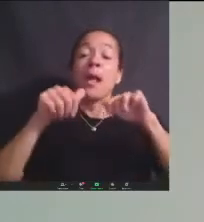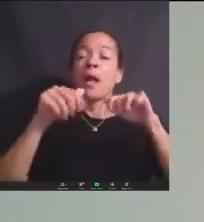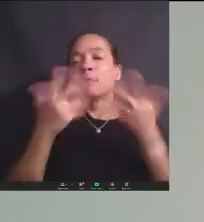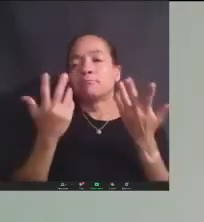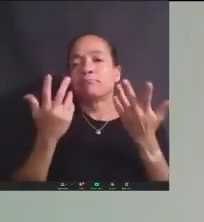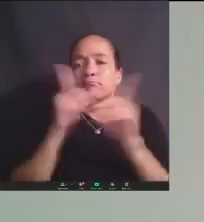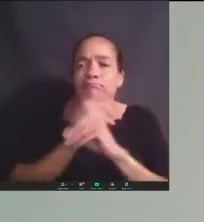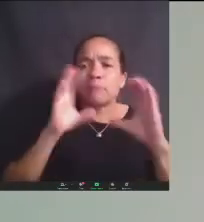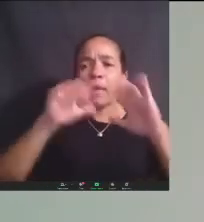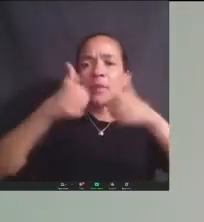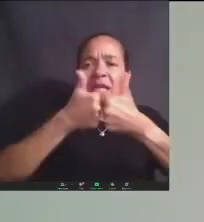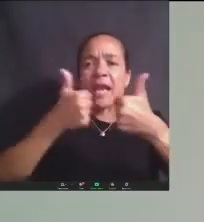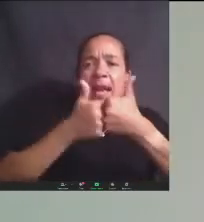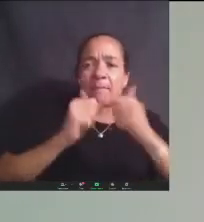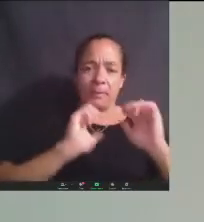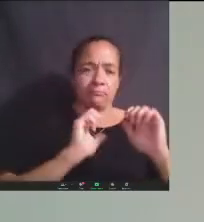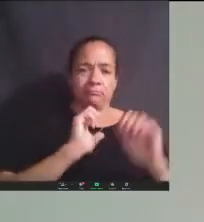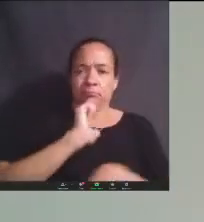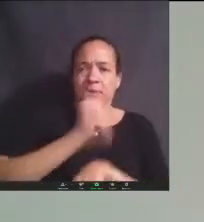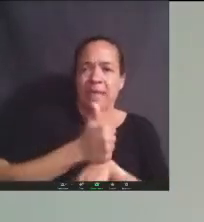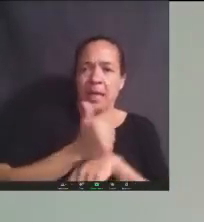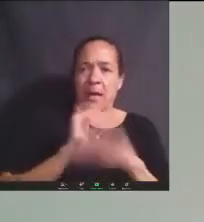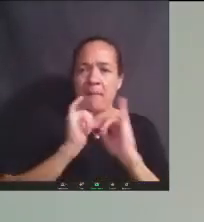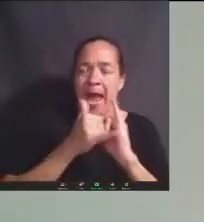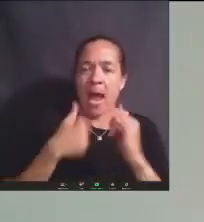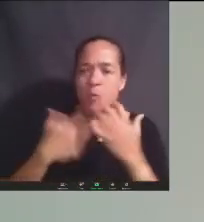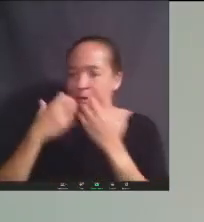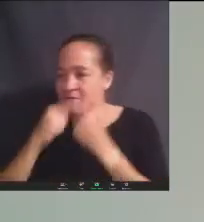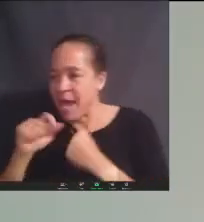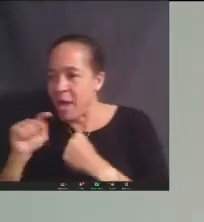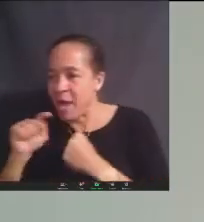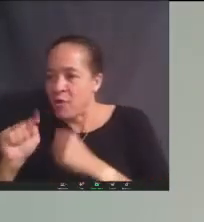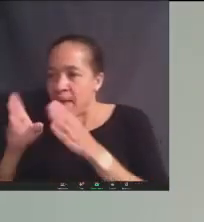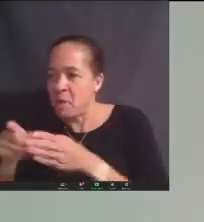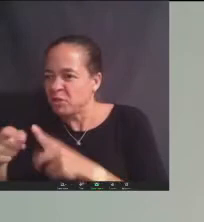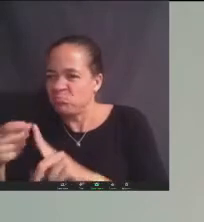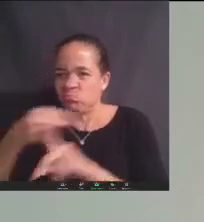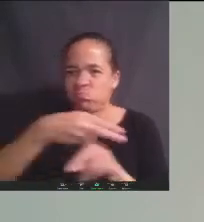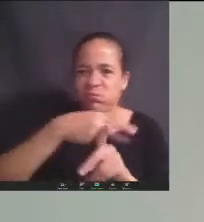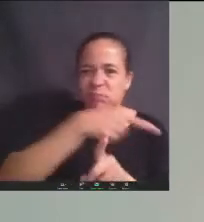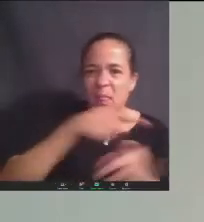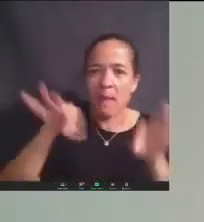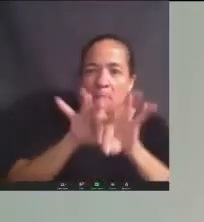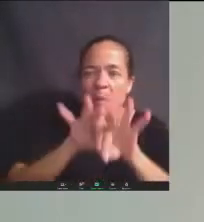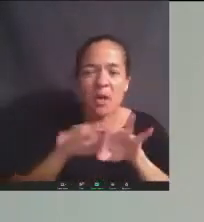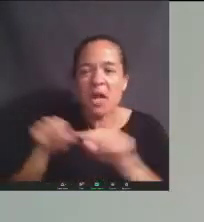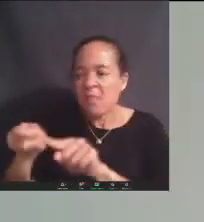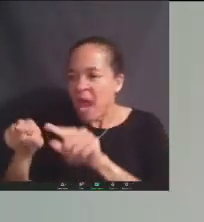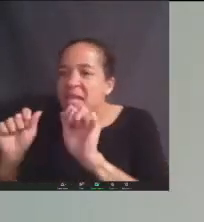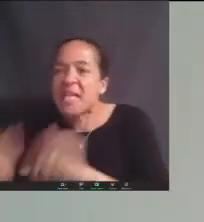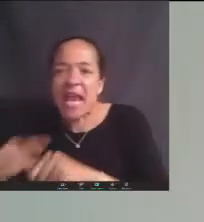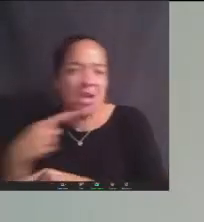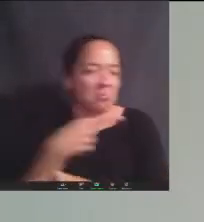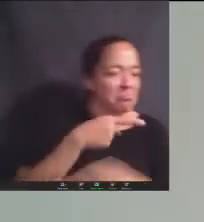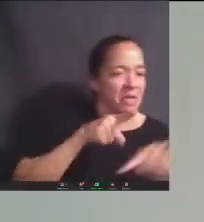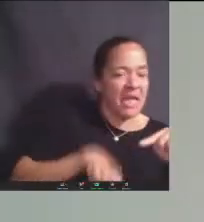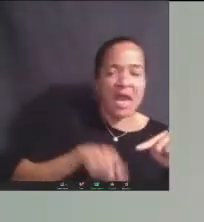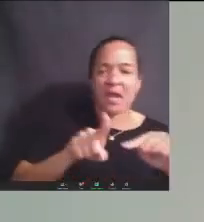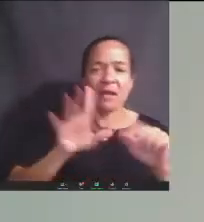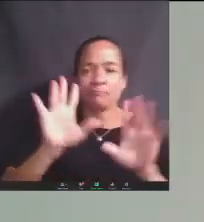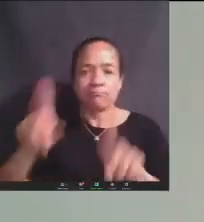certain people, think of certain people as more essential, more important, more capable, and that's fine. Traditionally, they have been